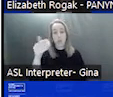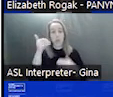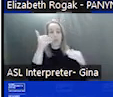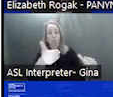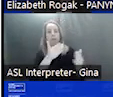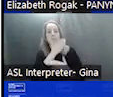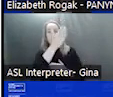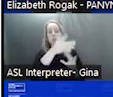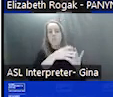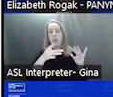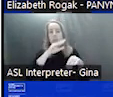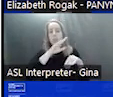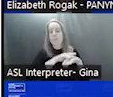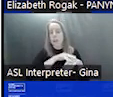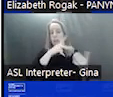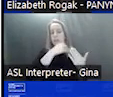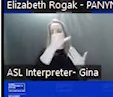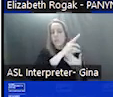at